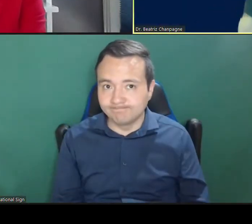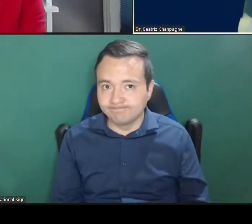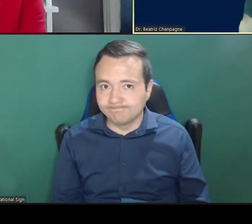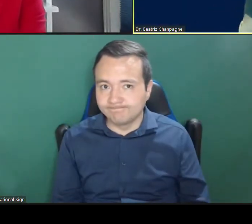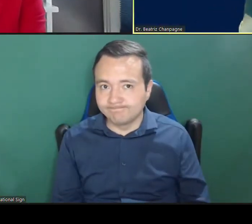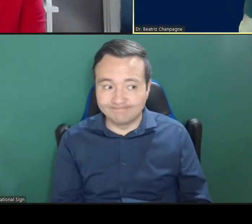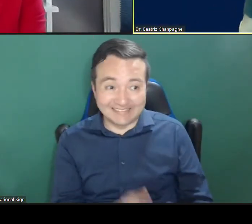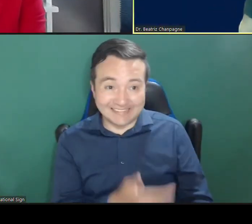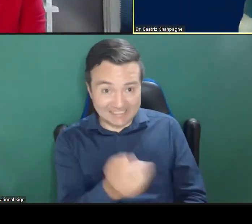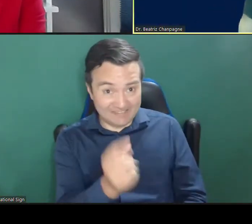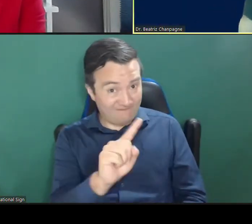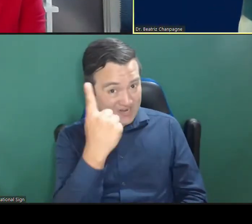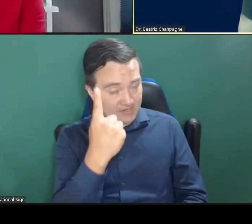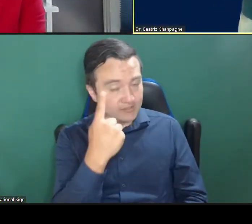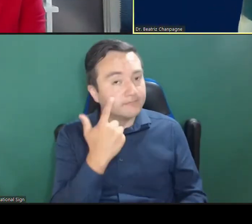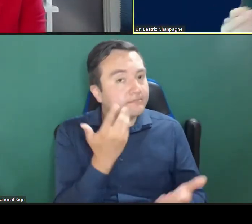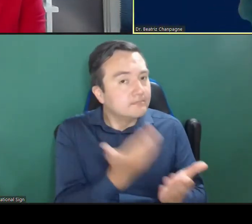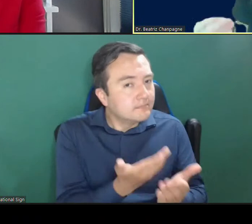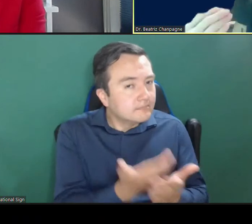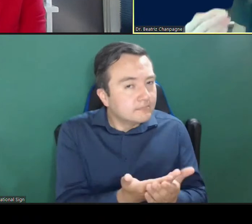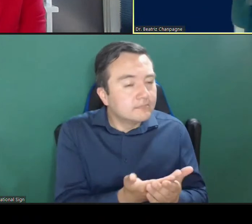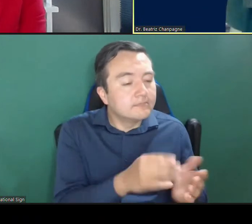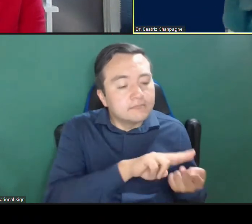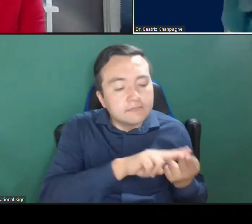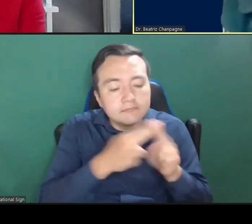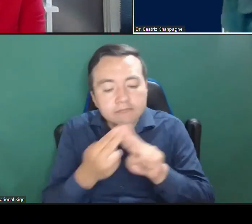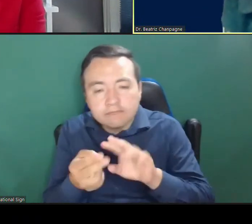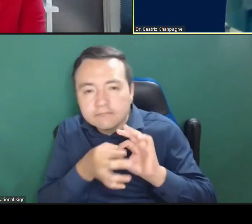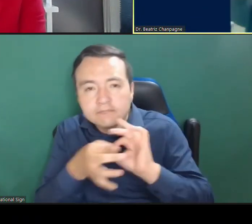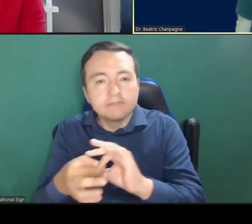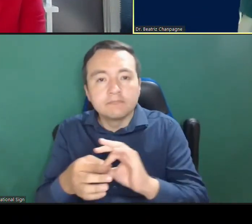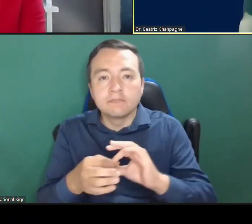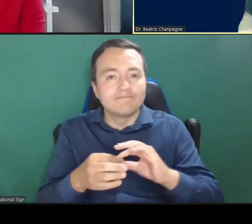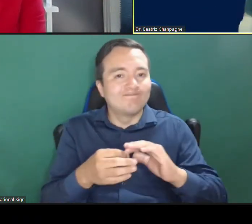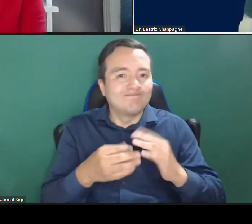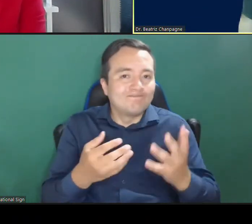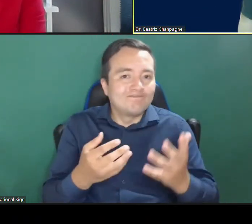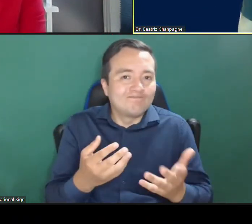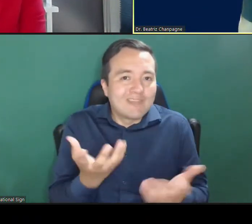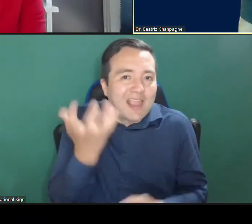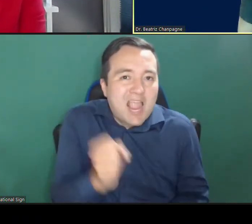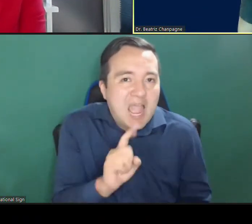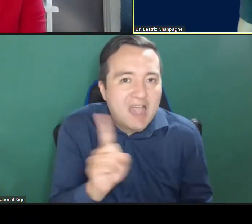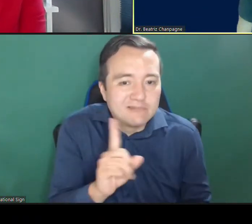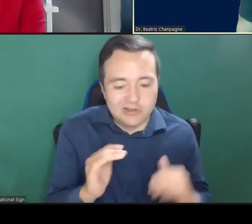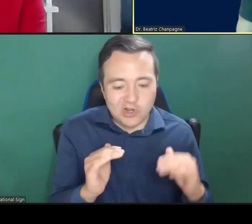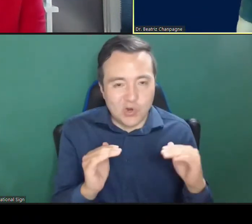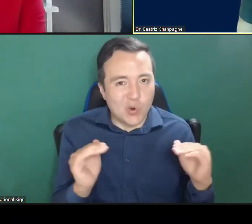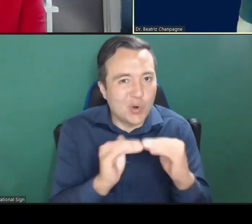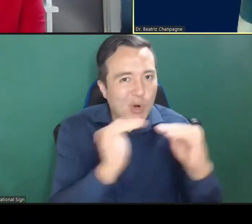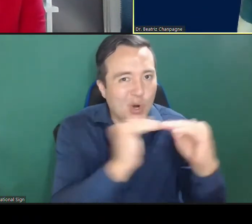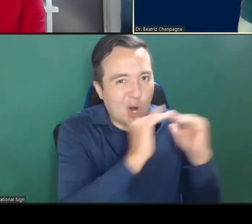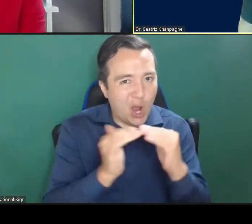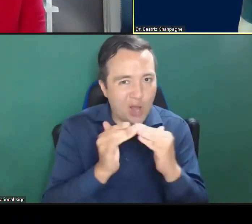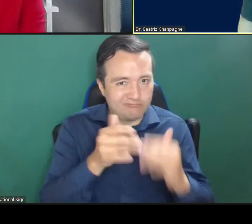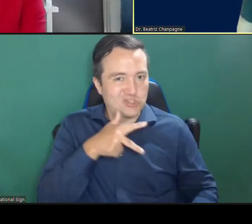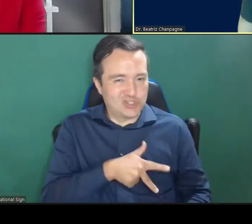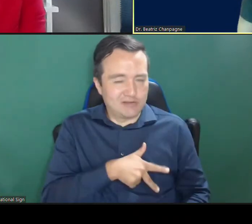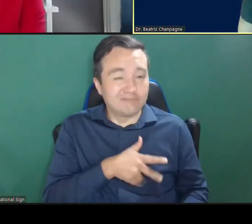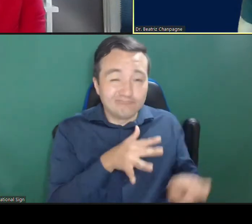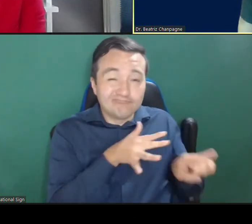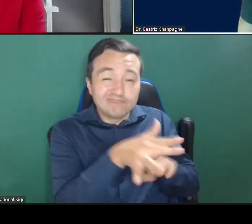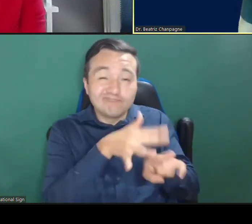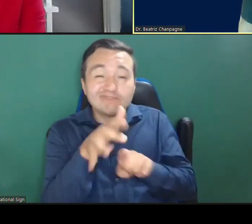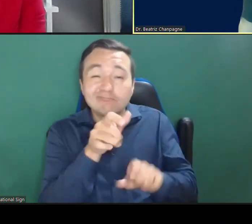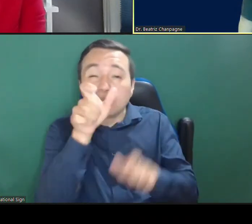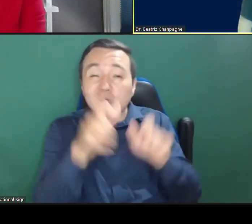as a gateway to reaching other people. And we also talk about inequities and social injustice. We know that